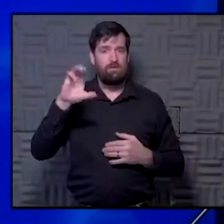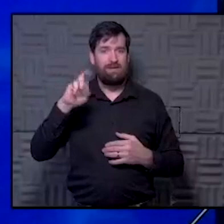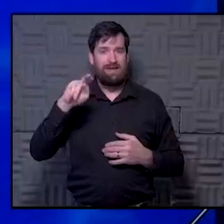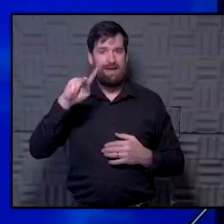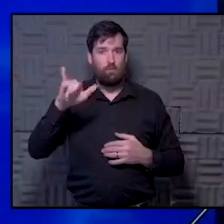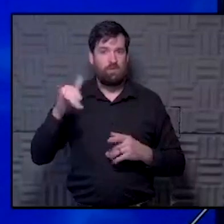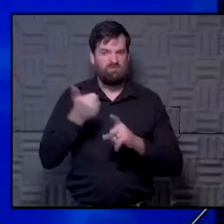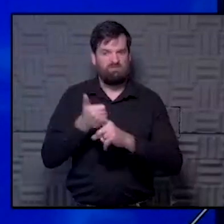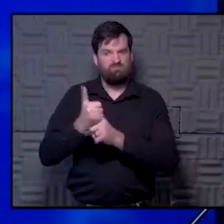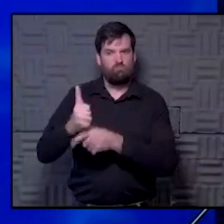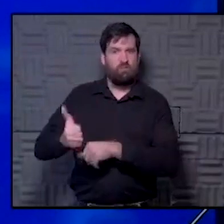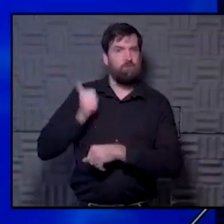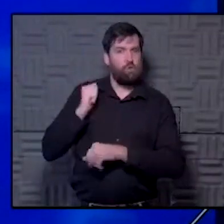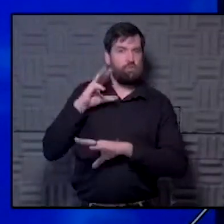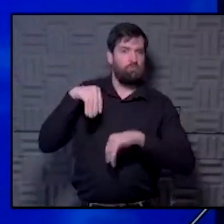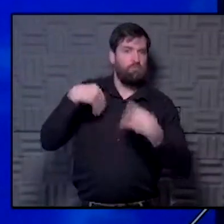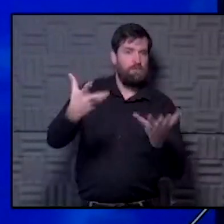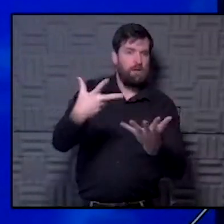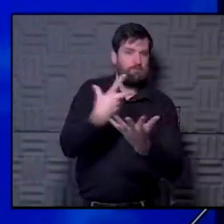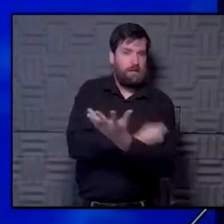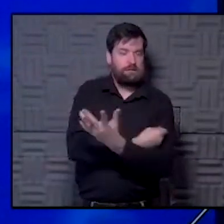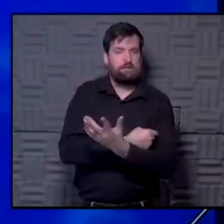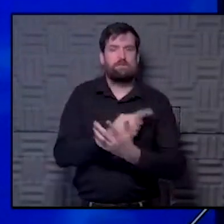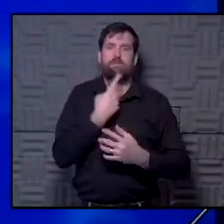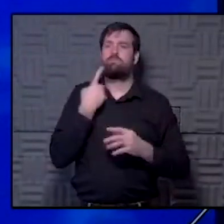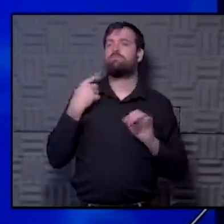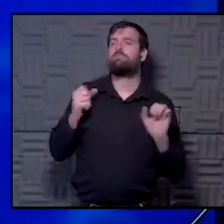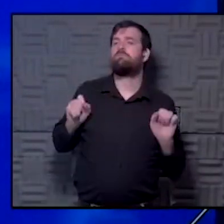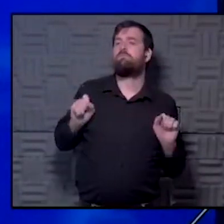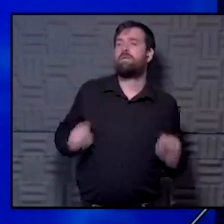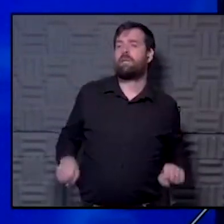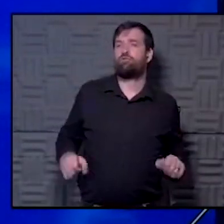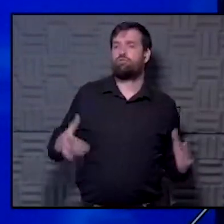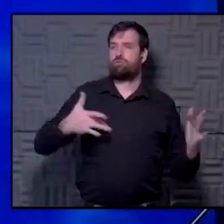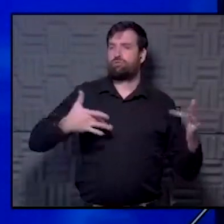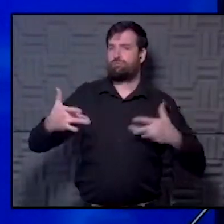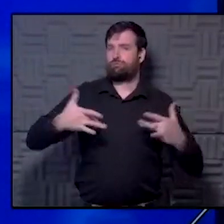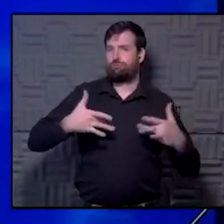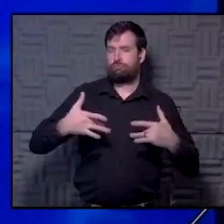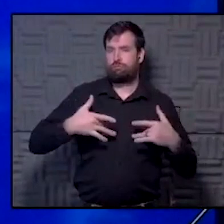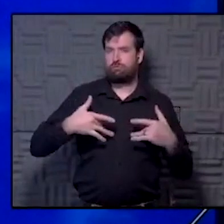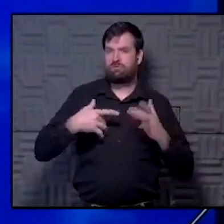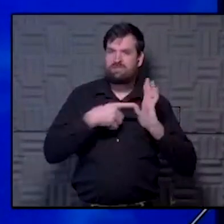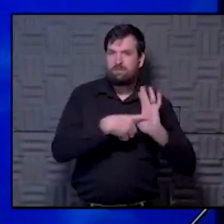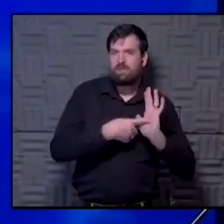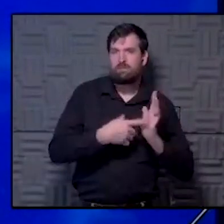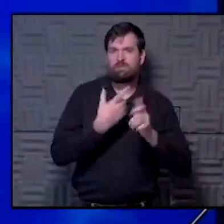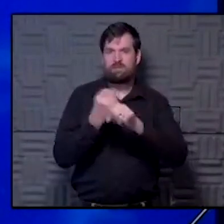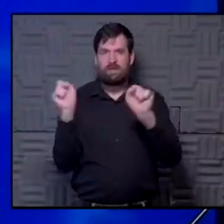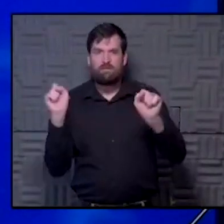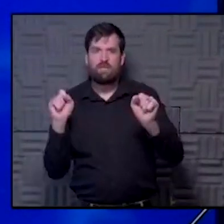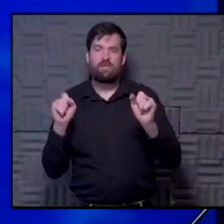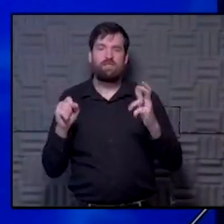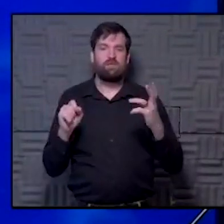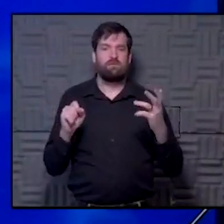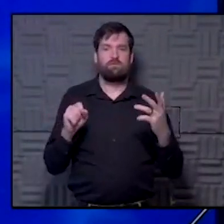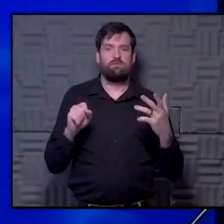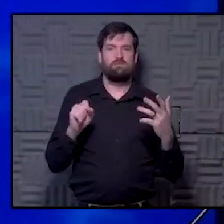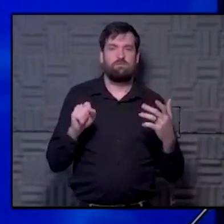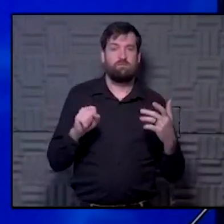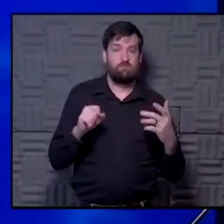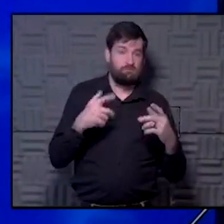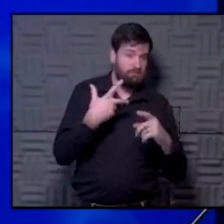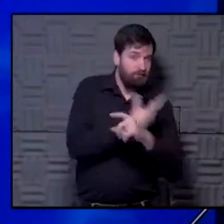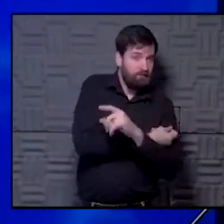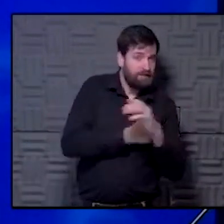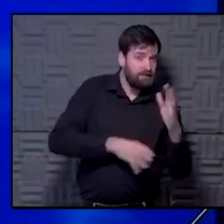had refused to administer vaccine, voicing potential concerns over side effects and safety and whether the